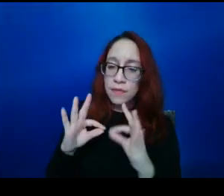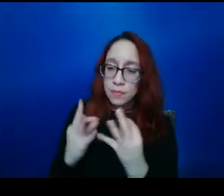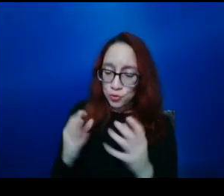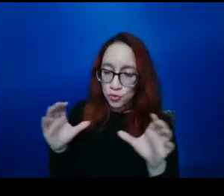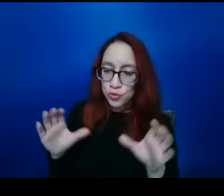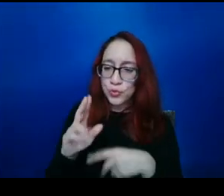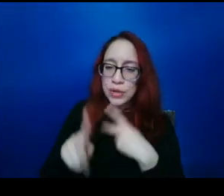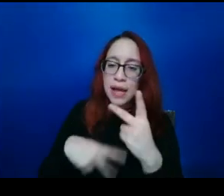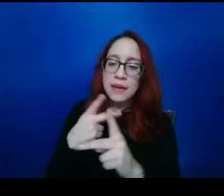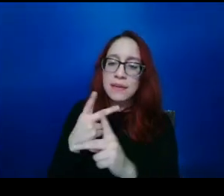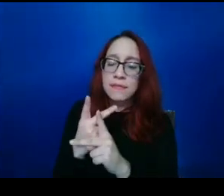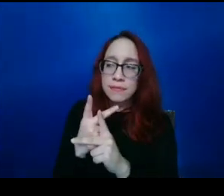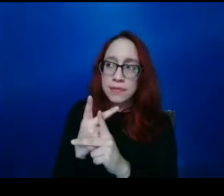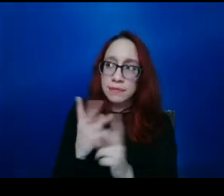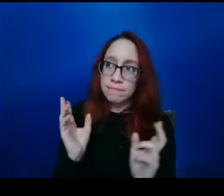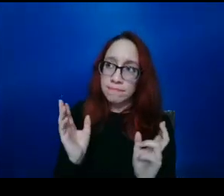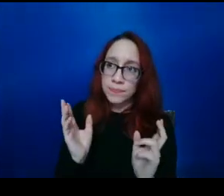some type of